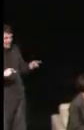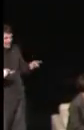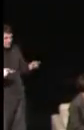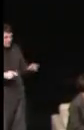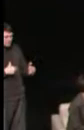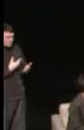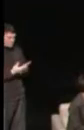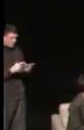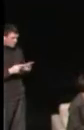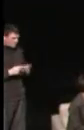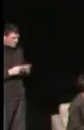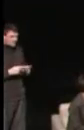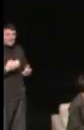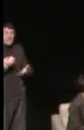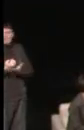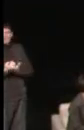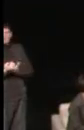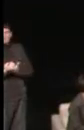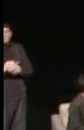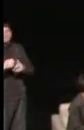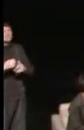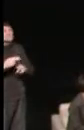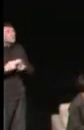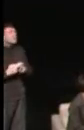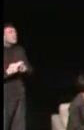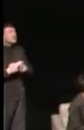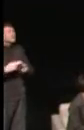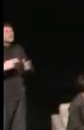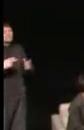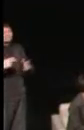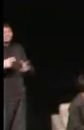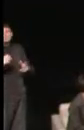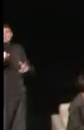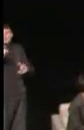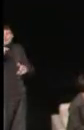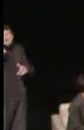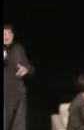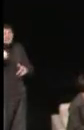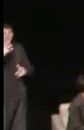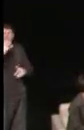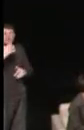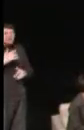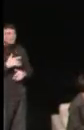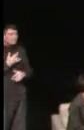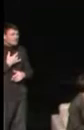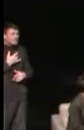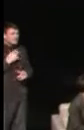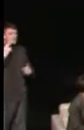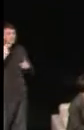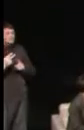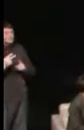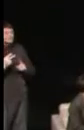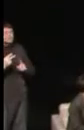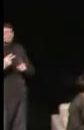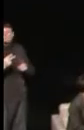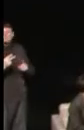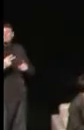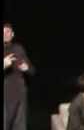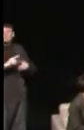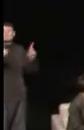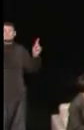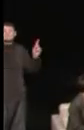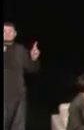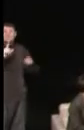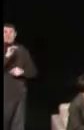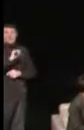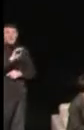Traditions, economics, weight, skin, style, thoughts, feelings, hairstyle, differences, size,